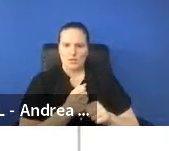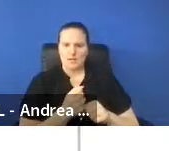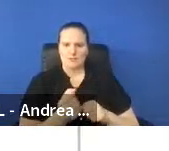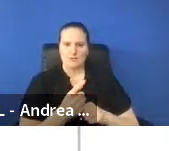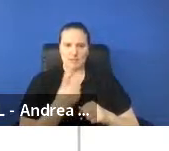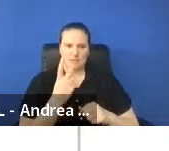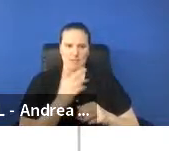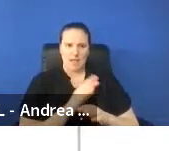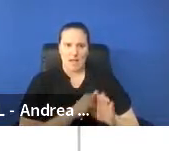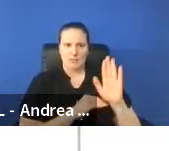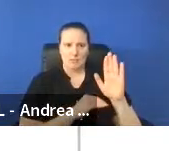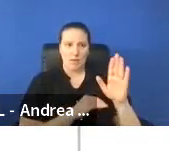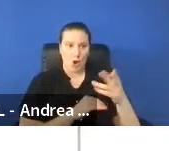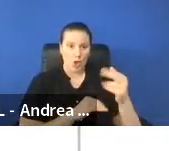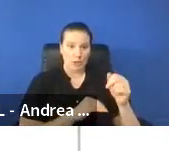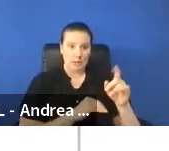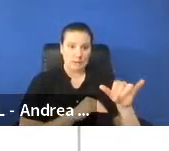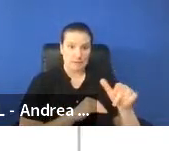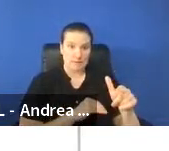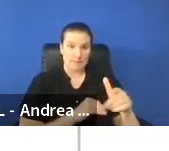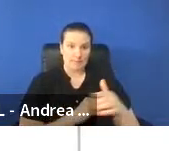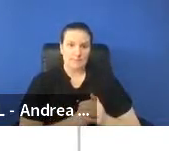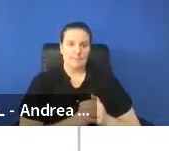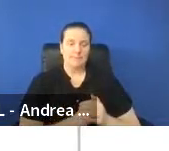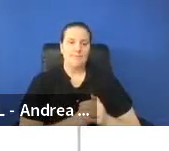see there's a hand raised, Commissioner Hardesty.